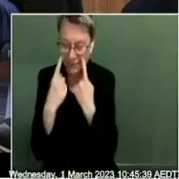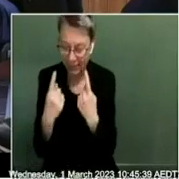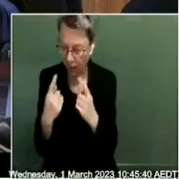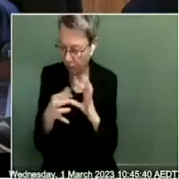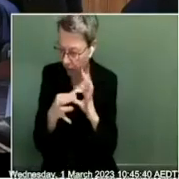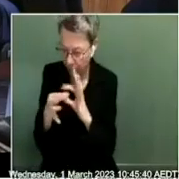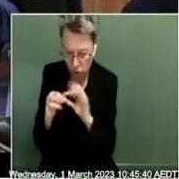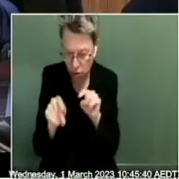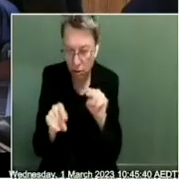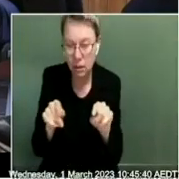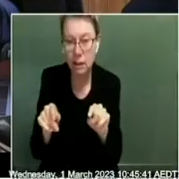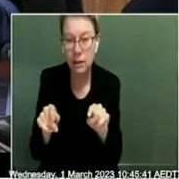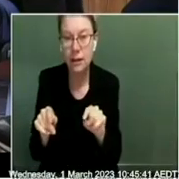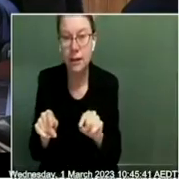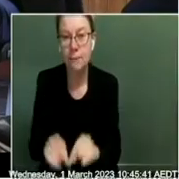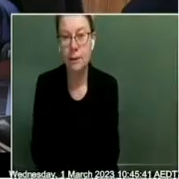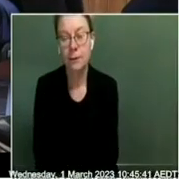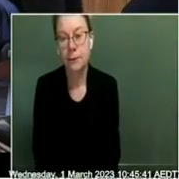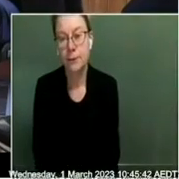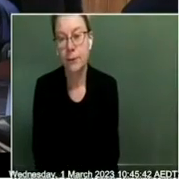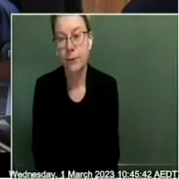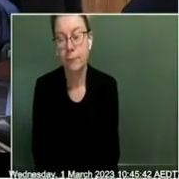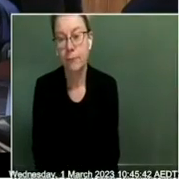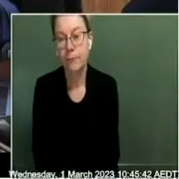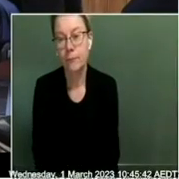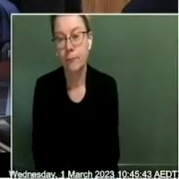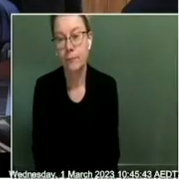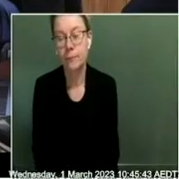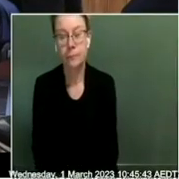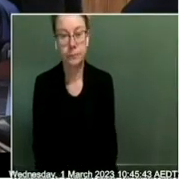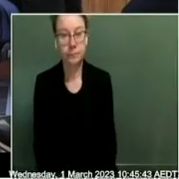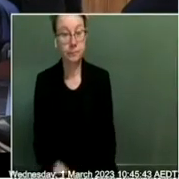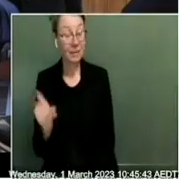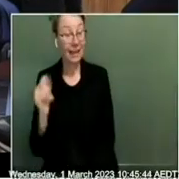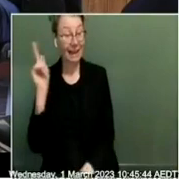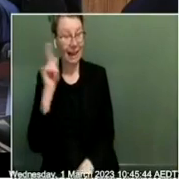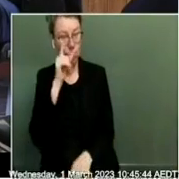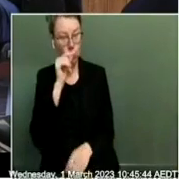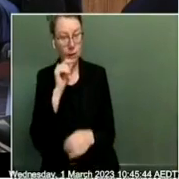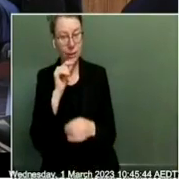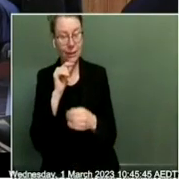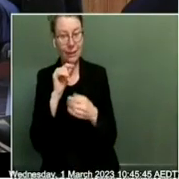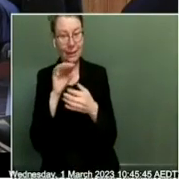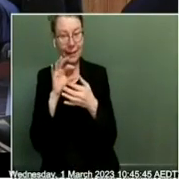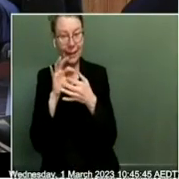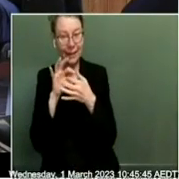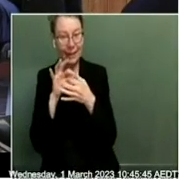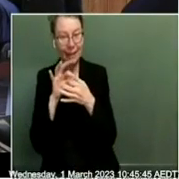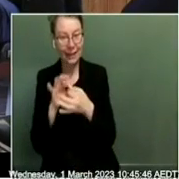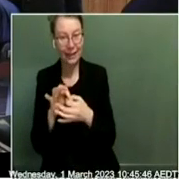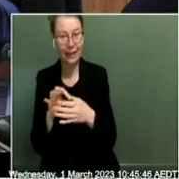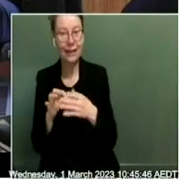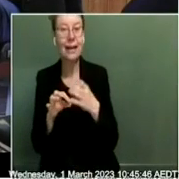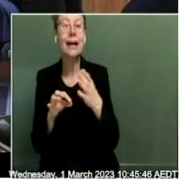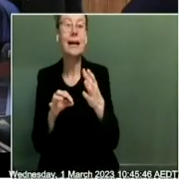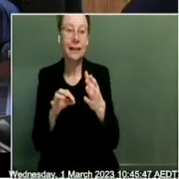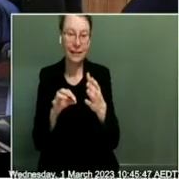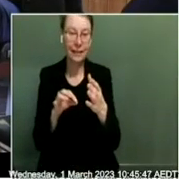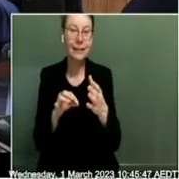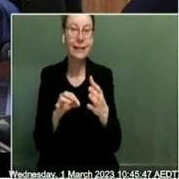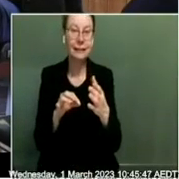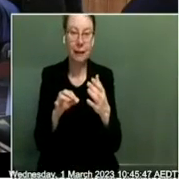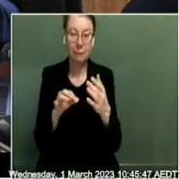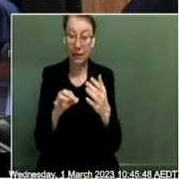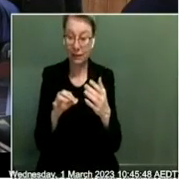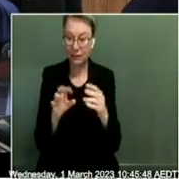there could be a connection made now to the... What did she disclose to the Pratt family? Yeah, because if they're middle class, they'll have